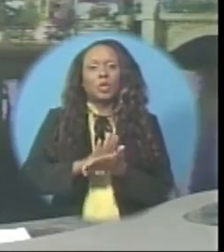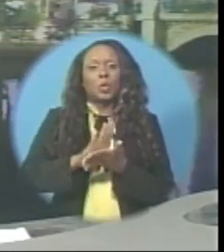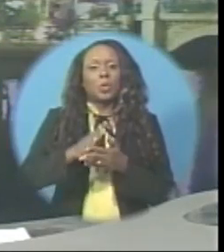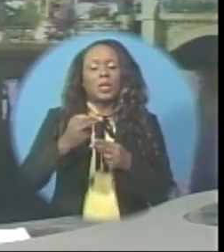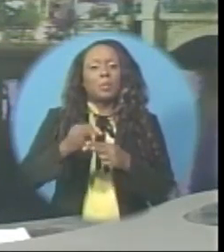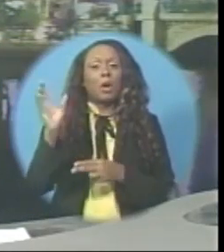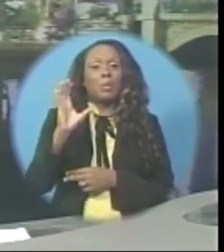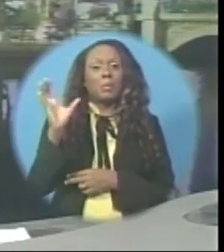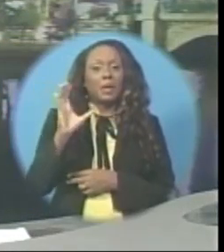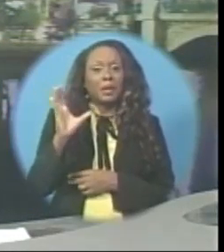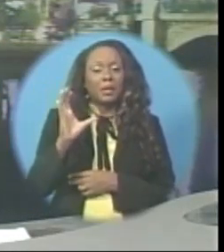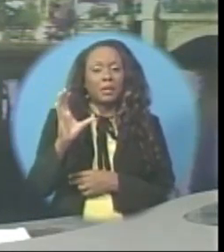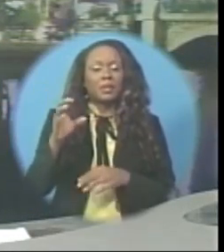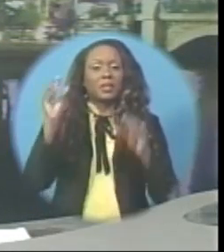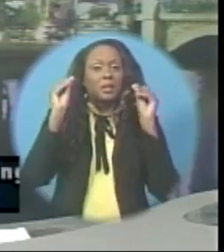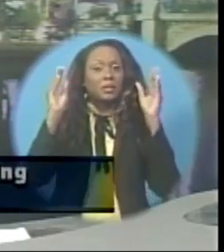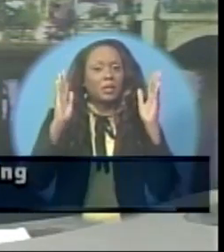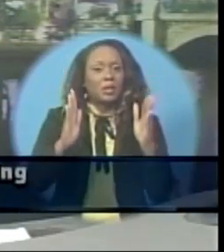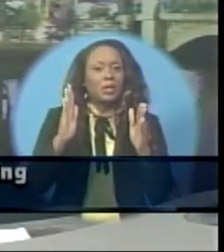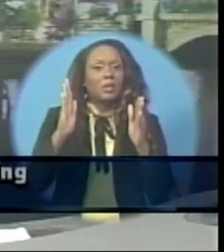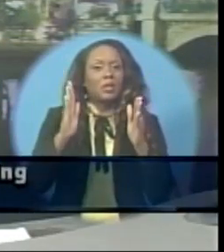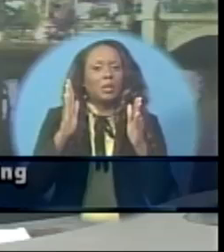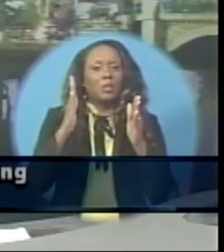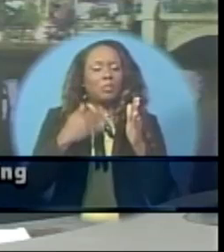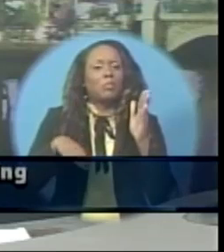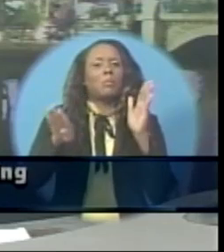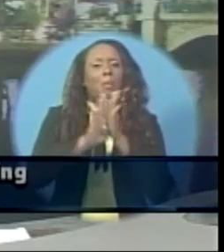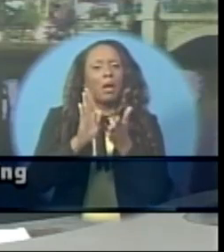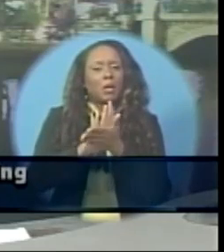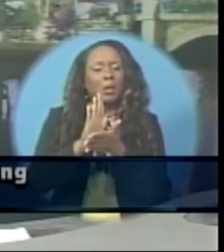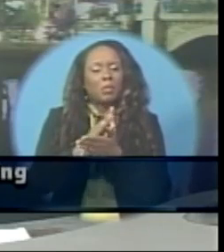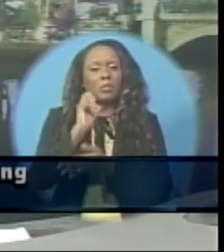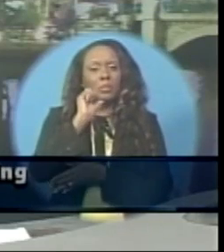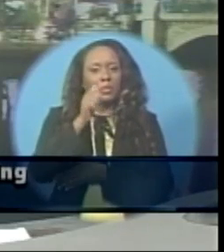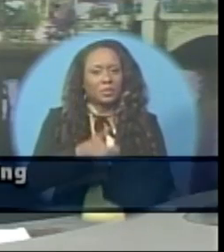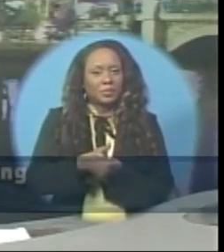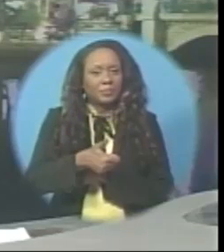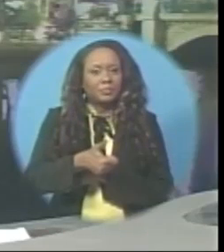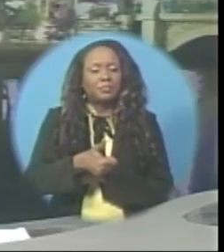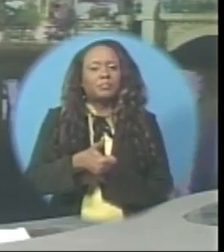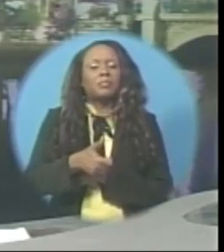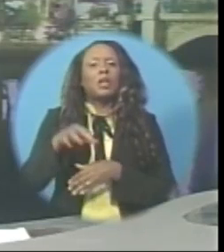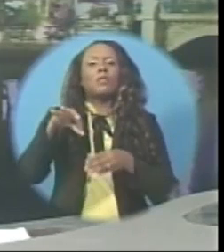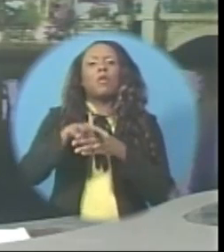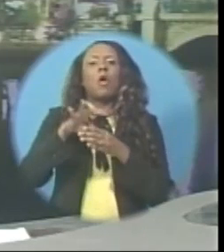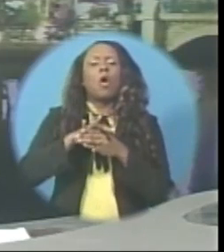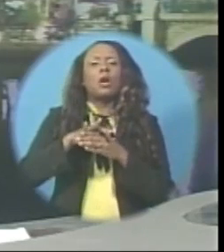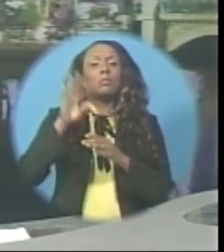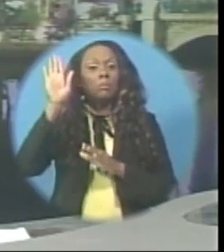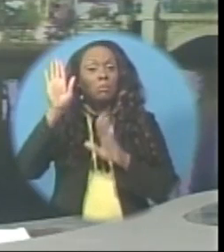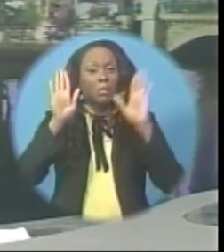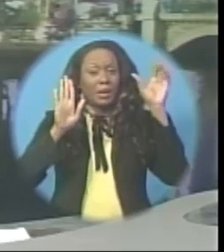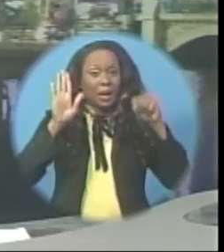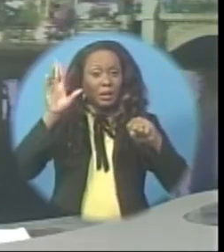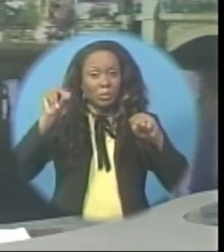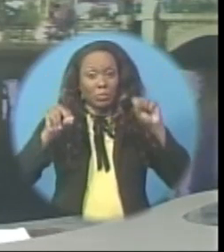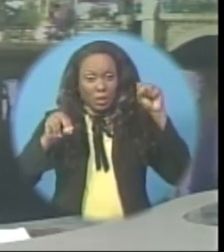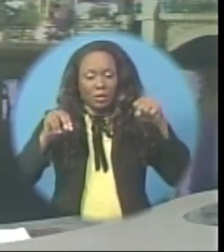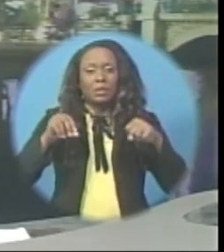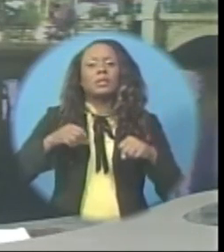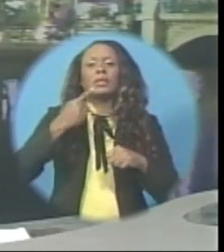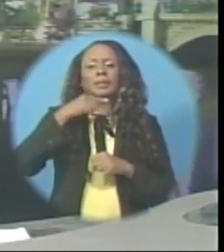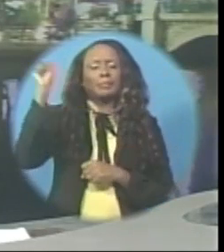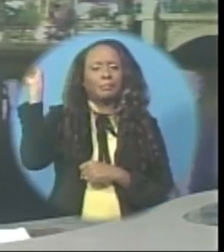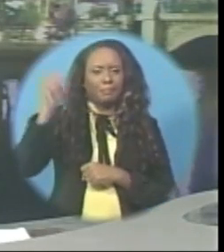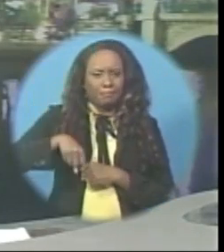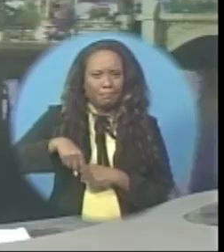Combermere school teachers will be back in their classrooms tomorrow. They voted to return after many of them and their representative,